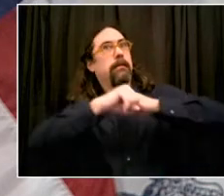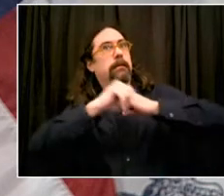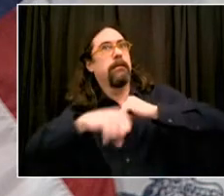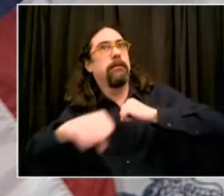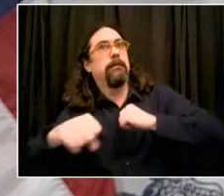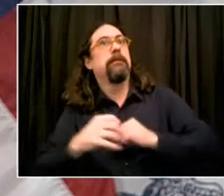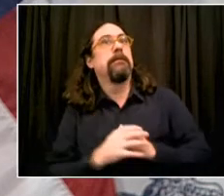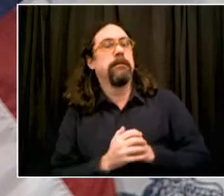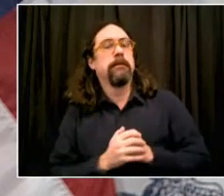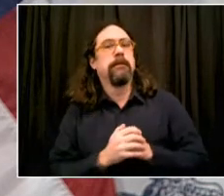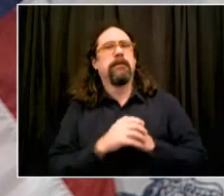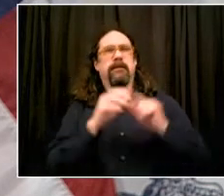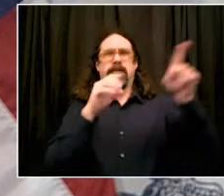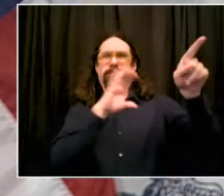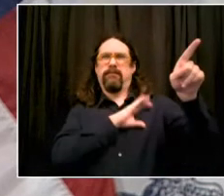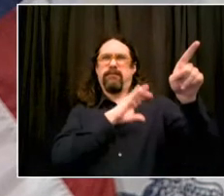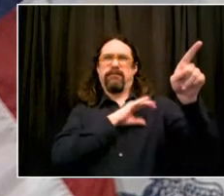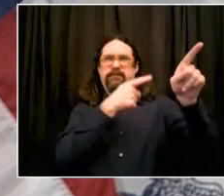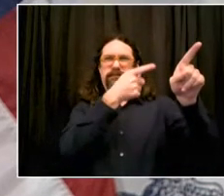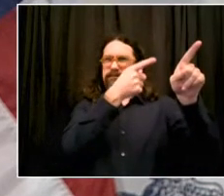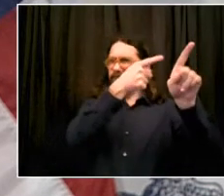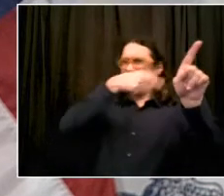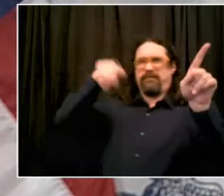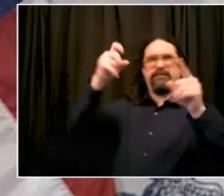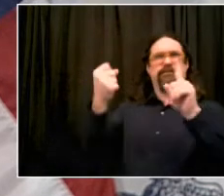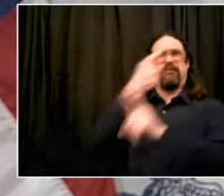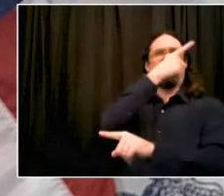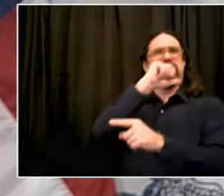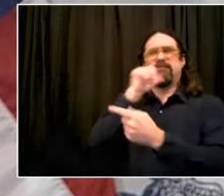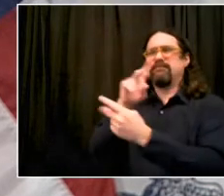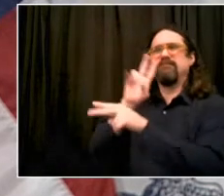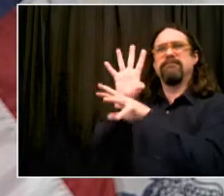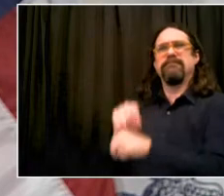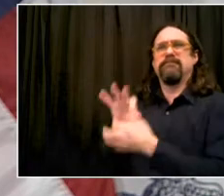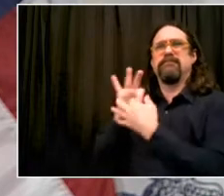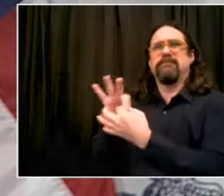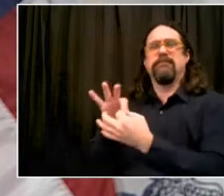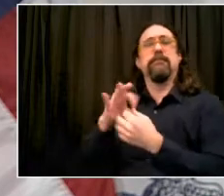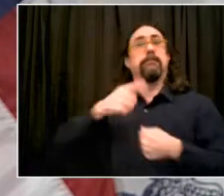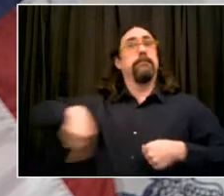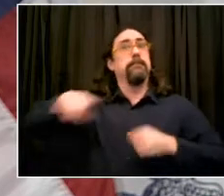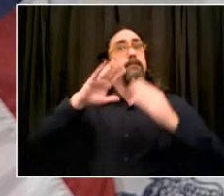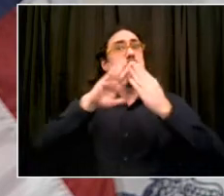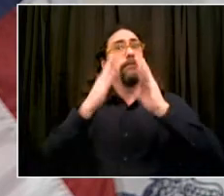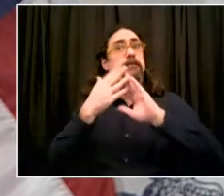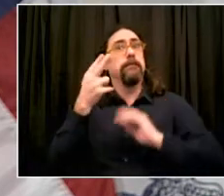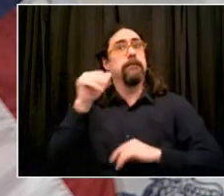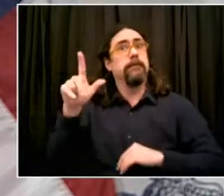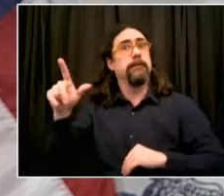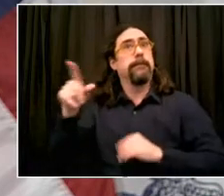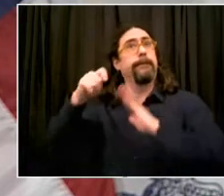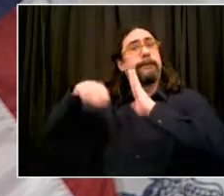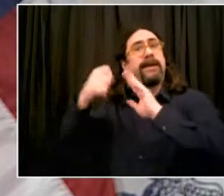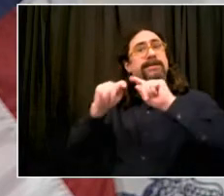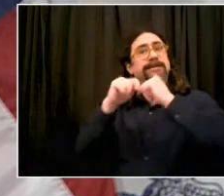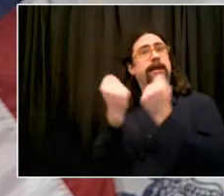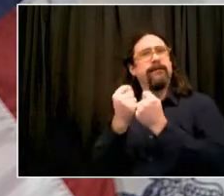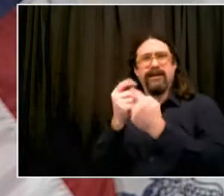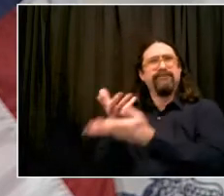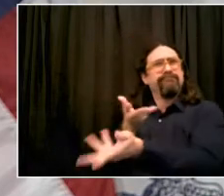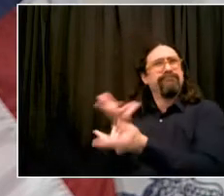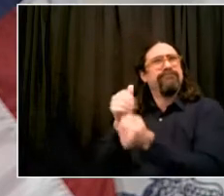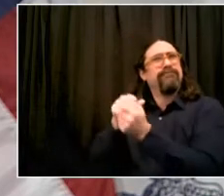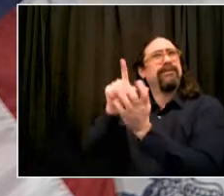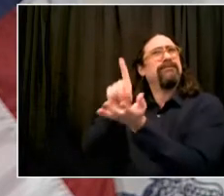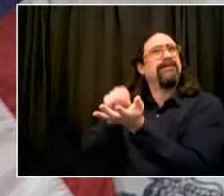to the City Council about that and working together to make a change going forward in how we credential the media.